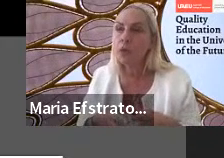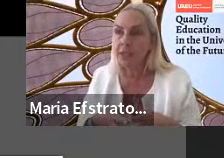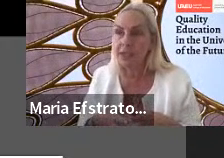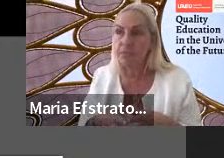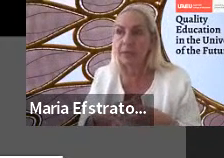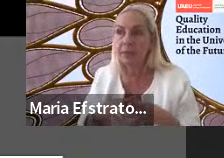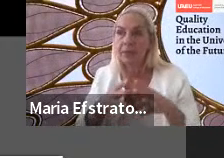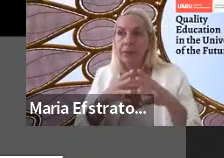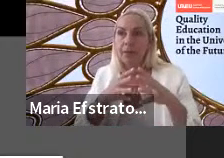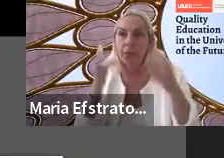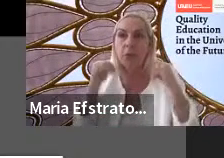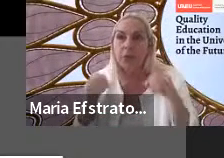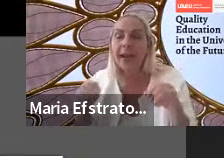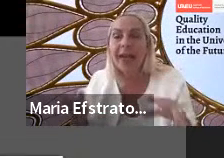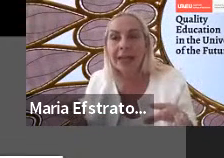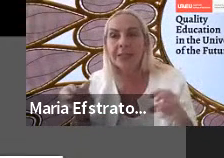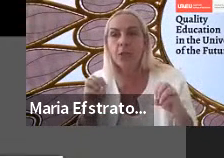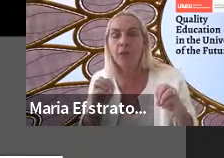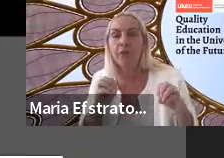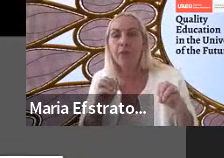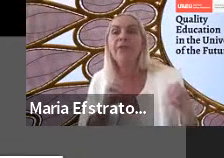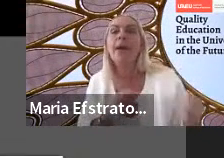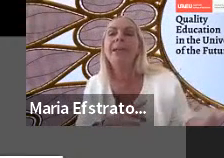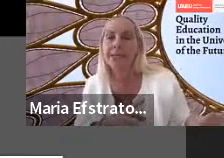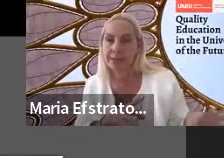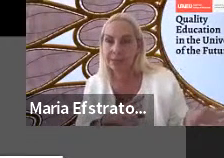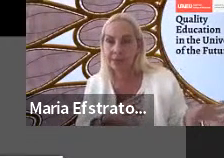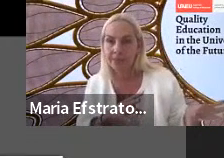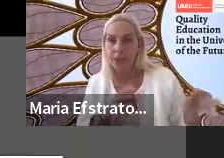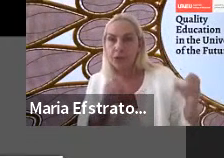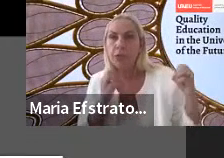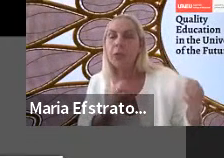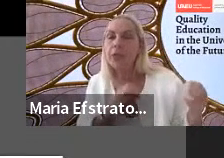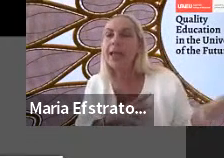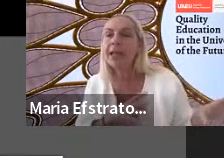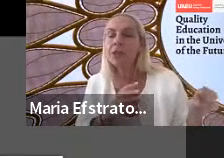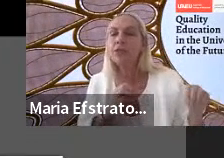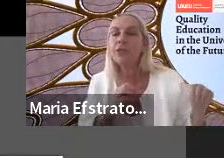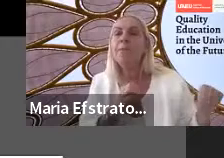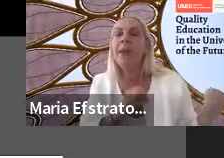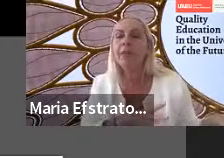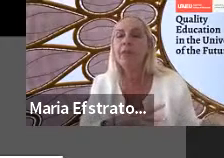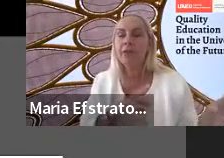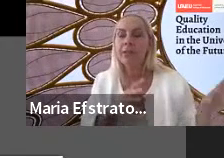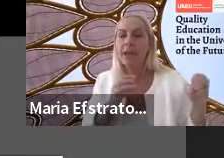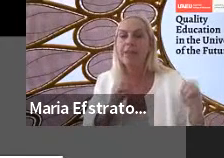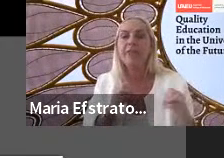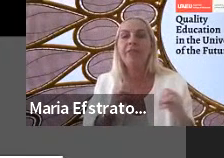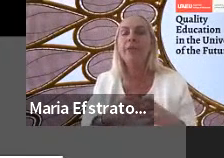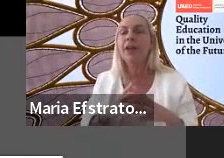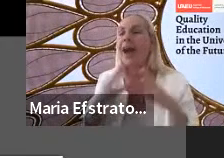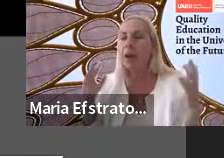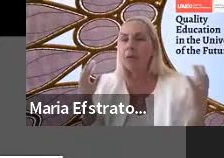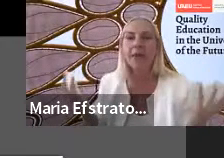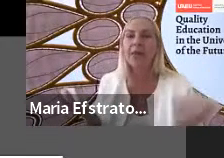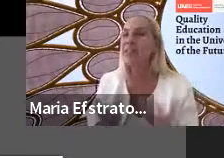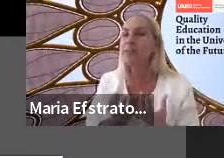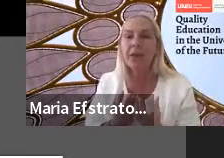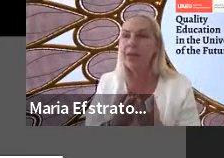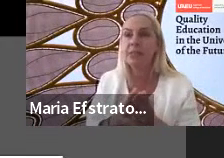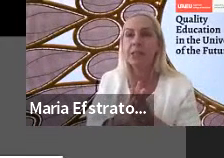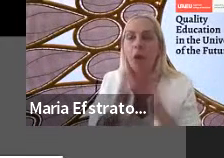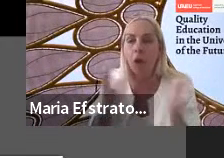with autism, but through the lens of the families. So through the lens of the mothers and the father, how